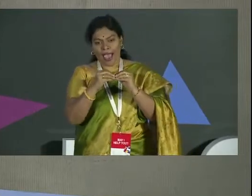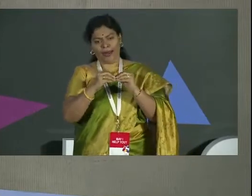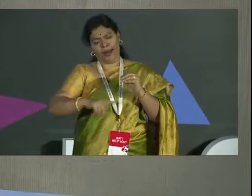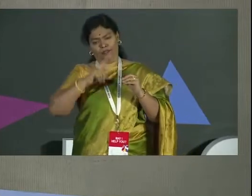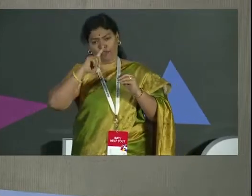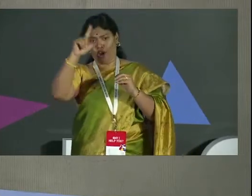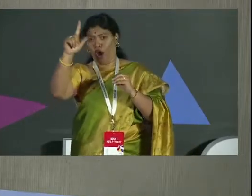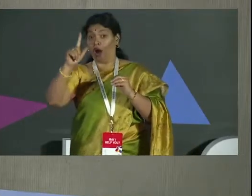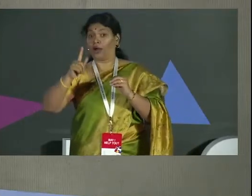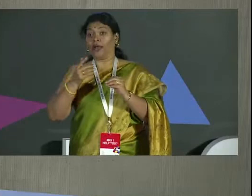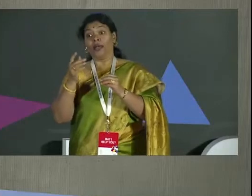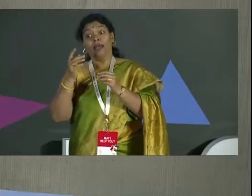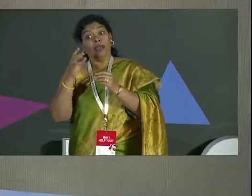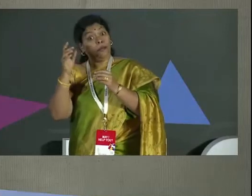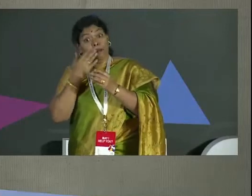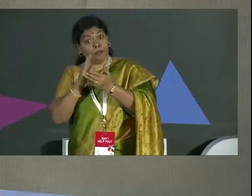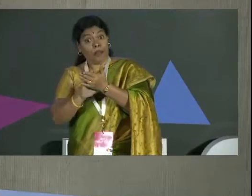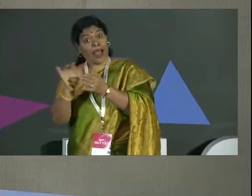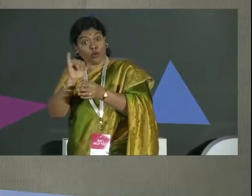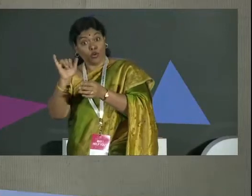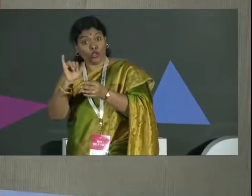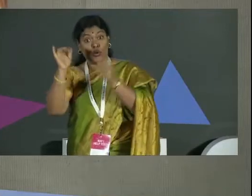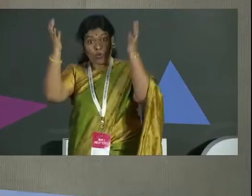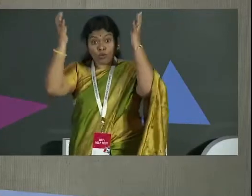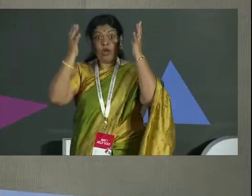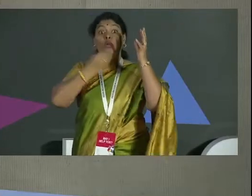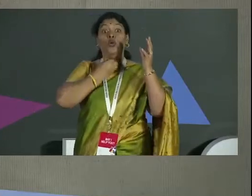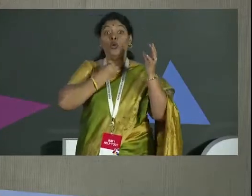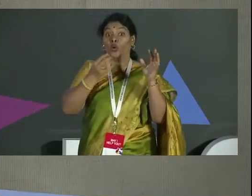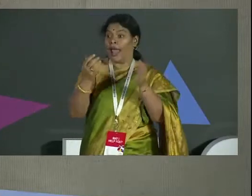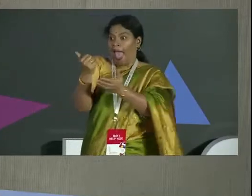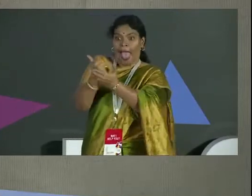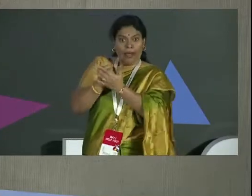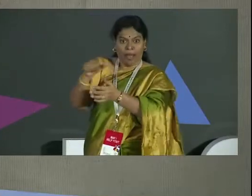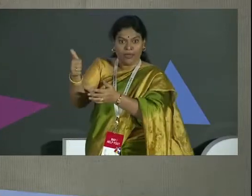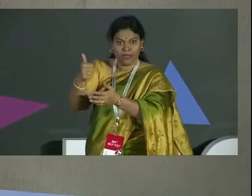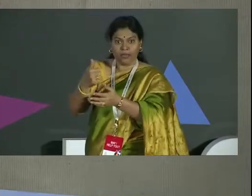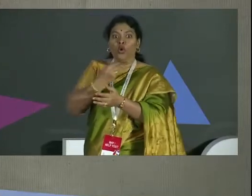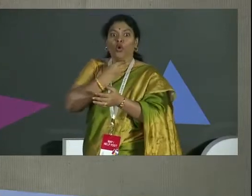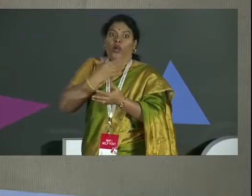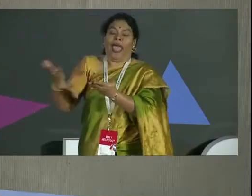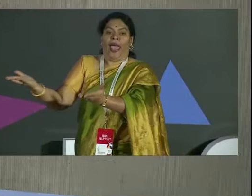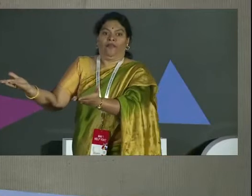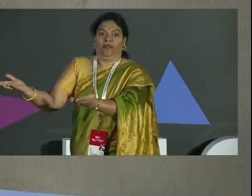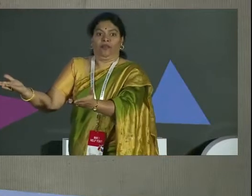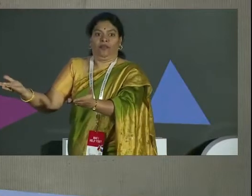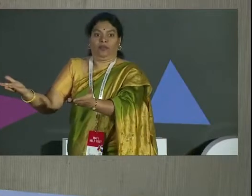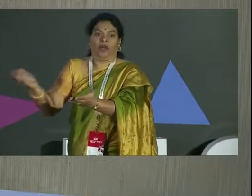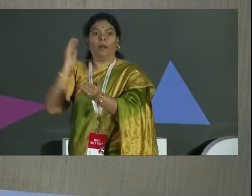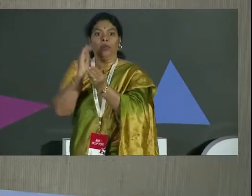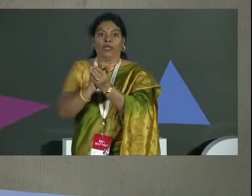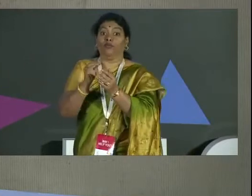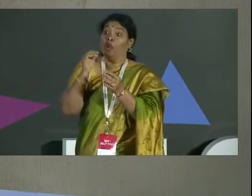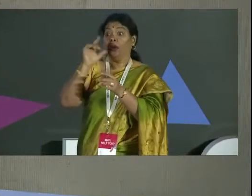lives. You carry karmic debt as well. If you've taken help from someone, you're carrying karmic debt, correct? Which you'll have to